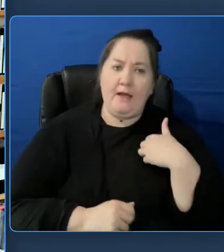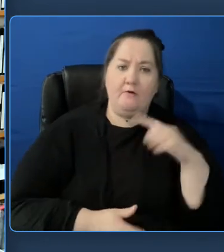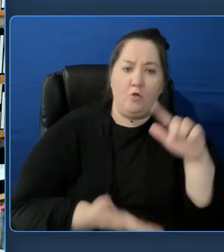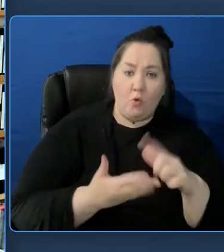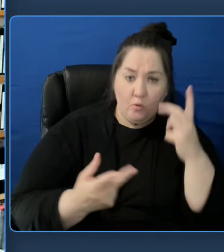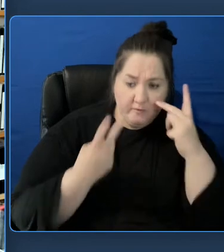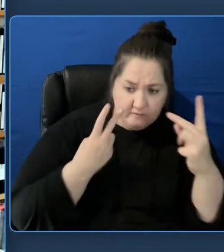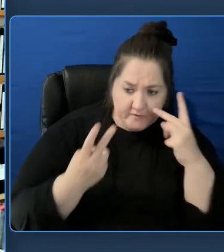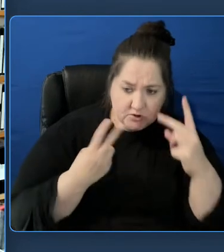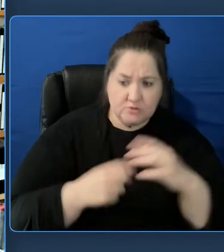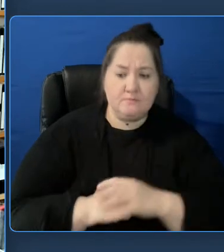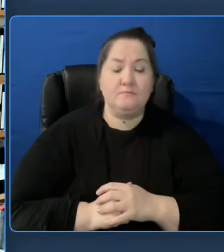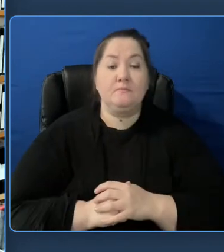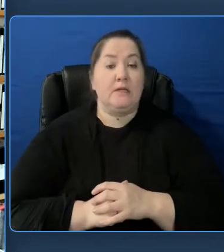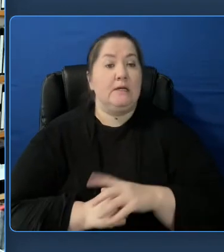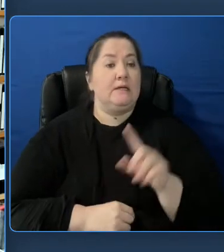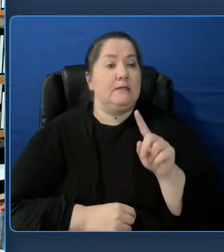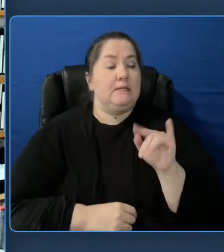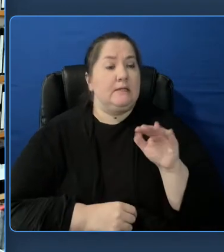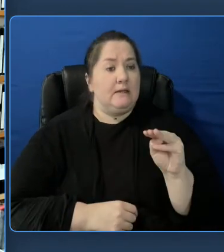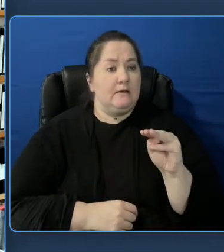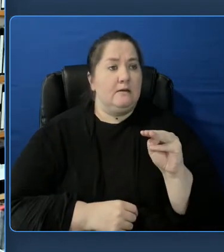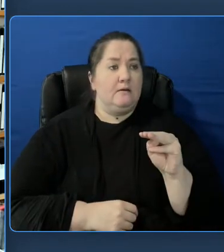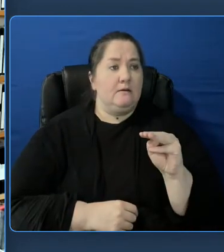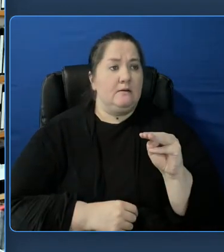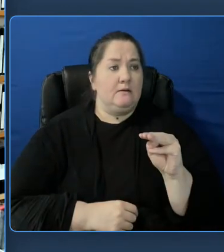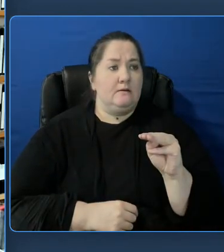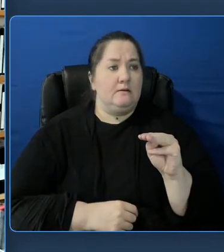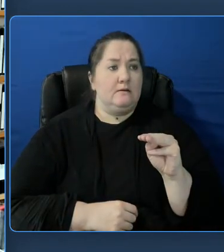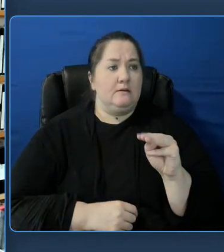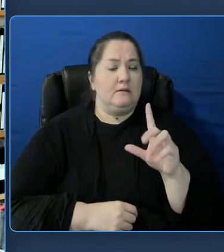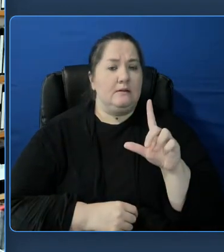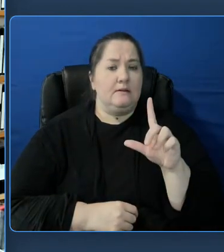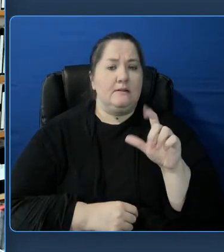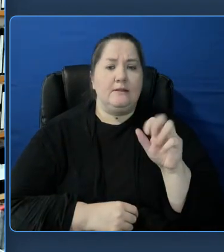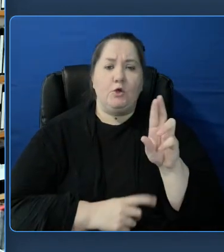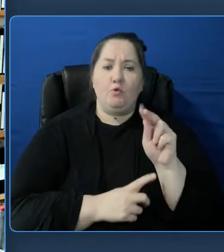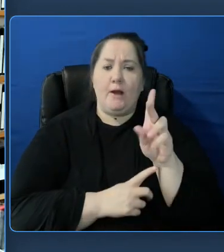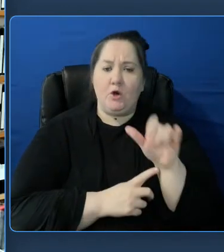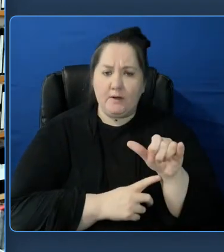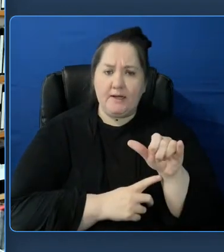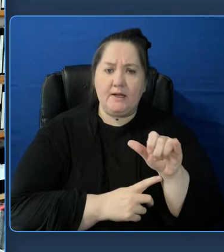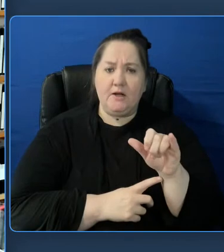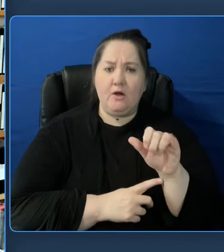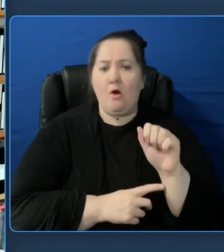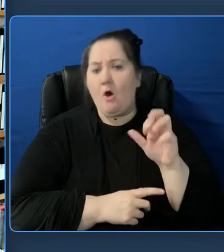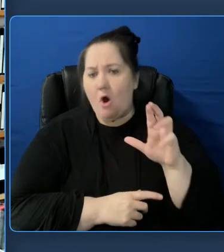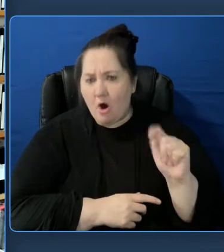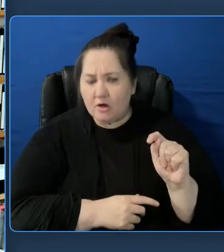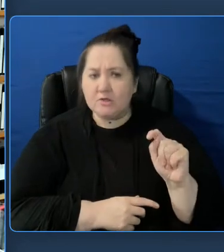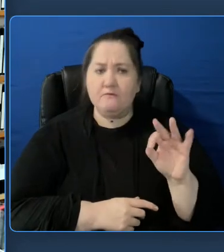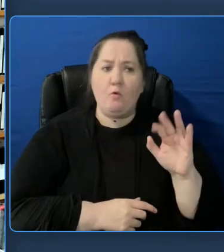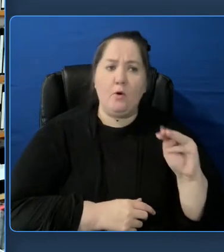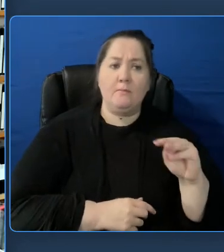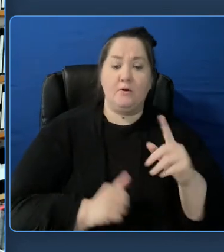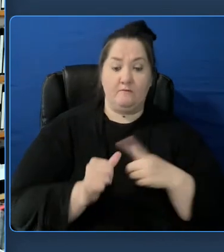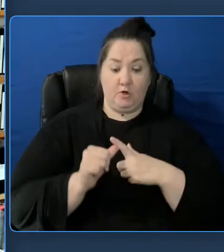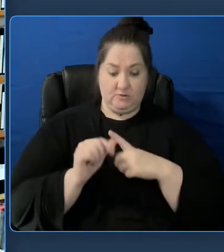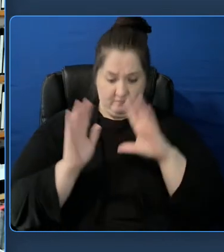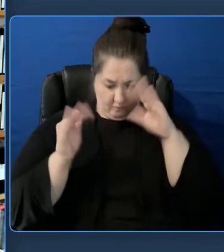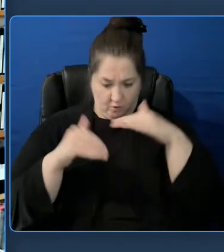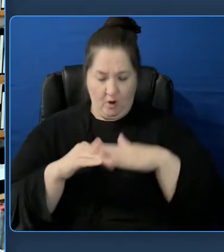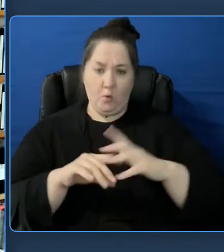vision. Tim, I think of it as a literary art form. It's first and foremost about